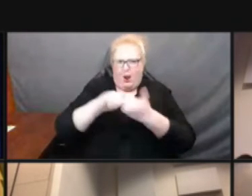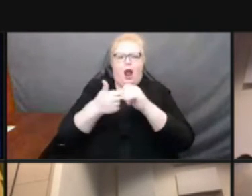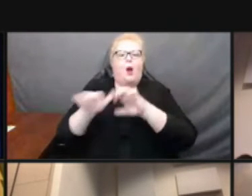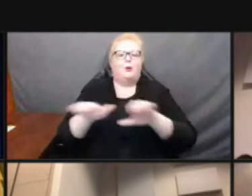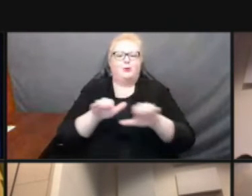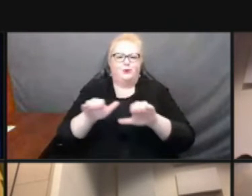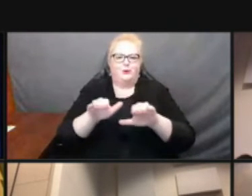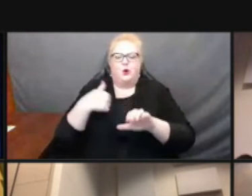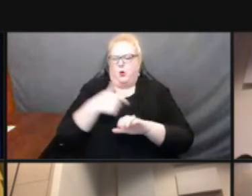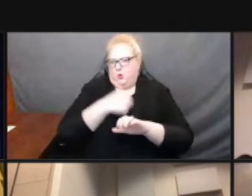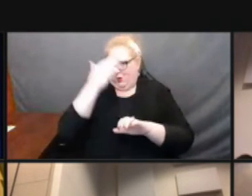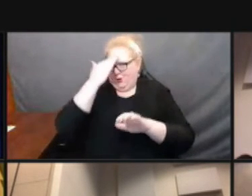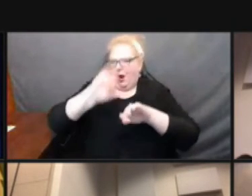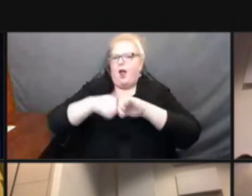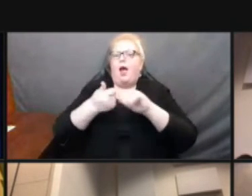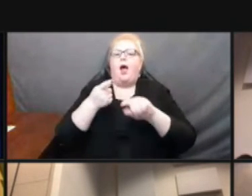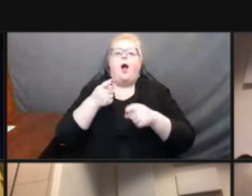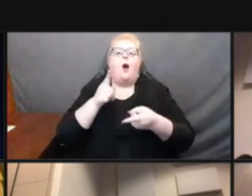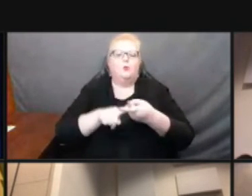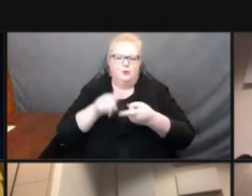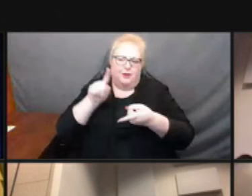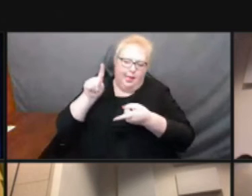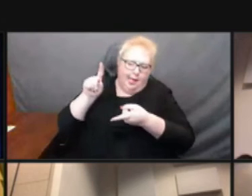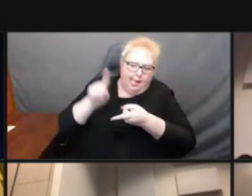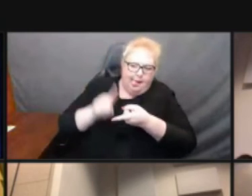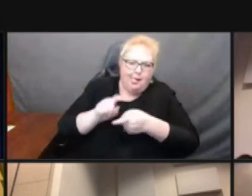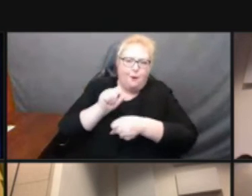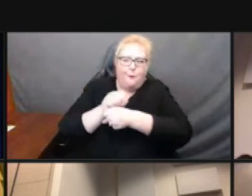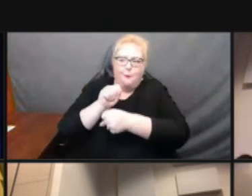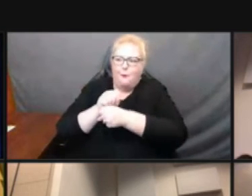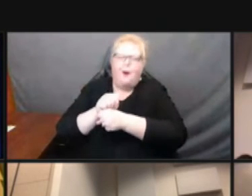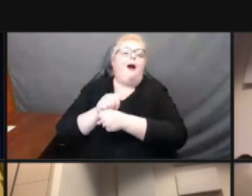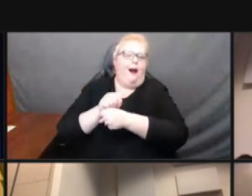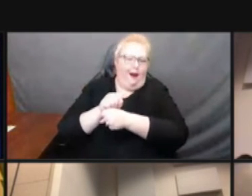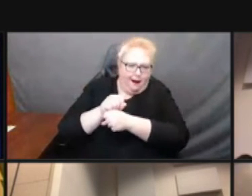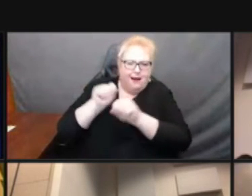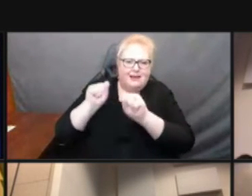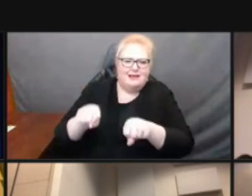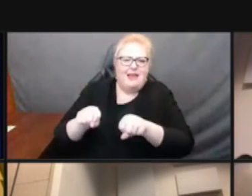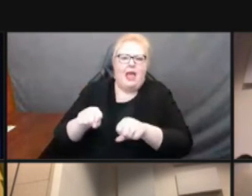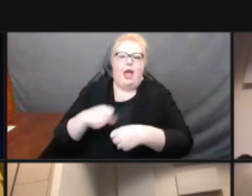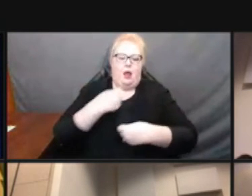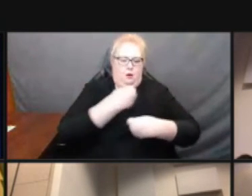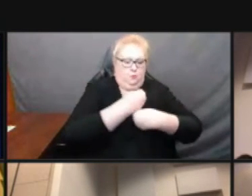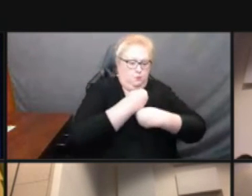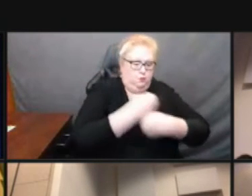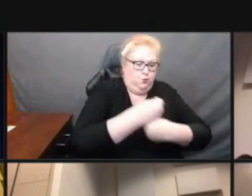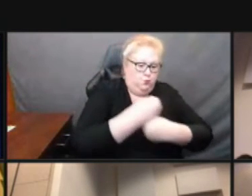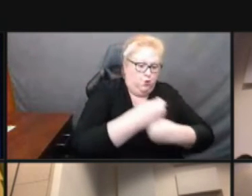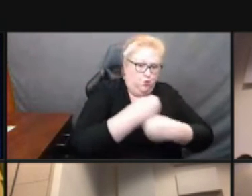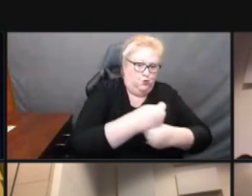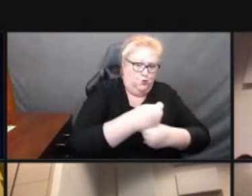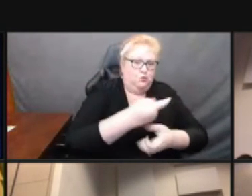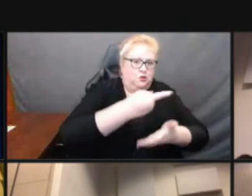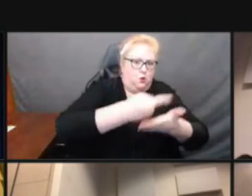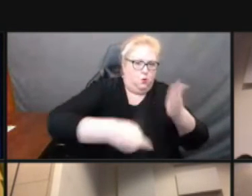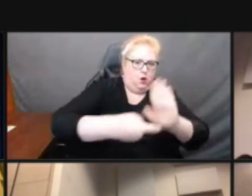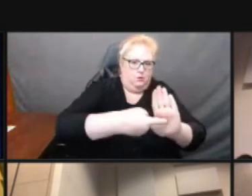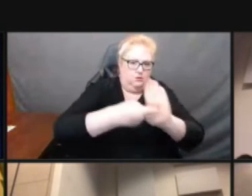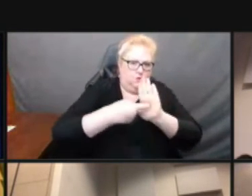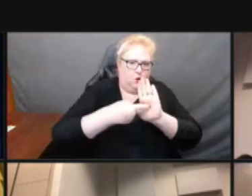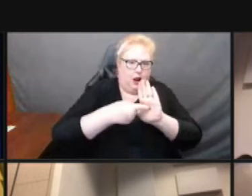do just enough to be able to produce what we needed to have produced in 8 hours. We could do it in